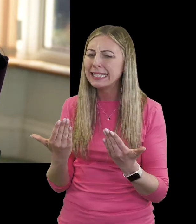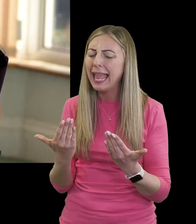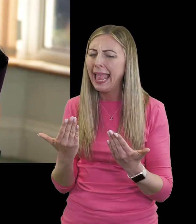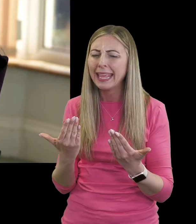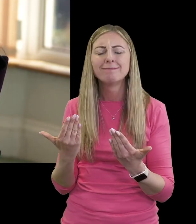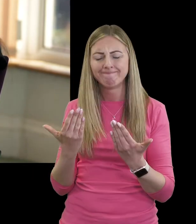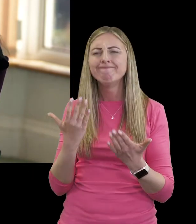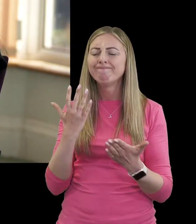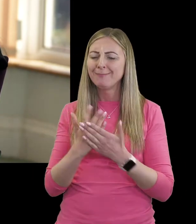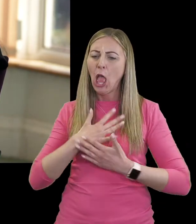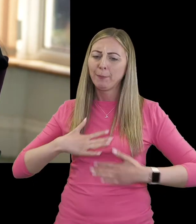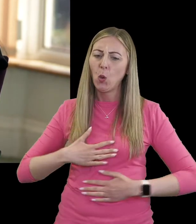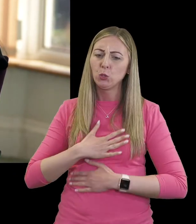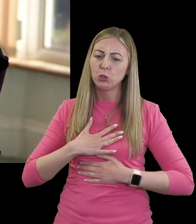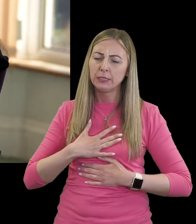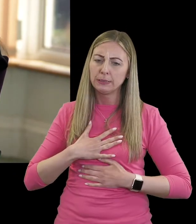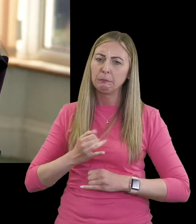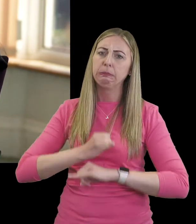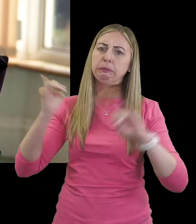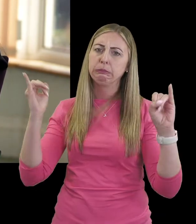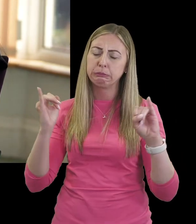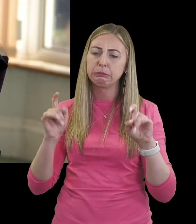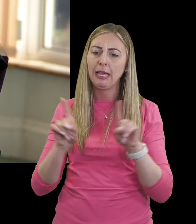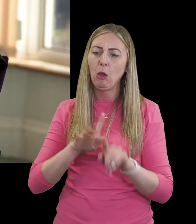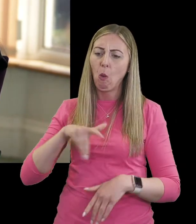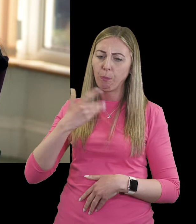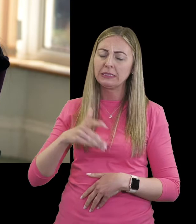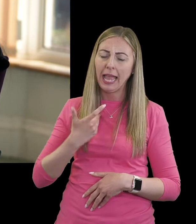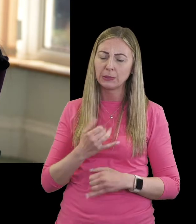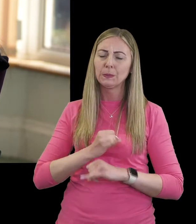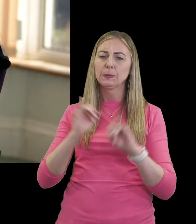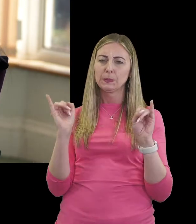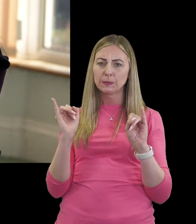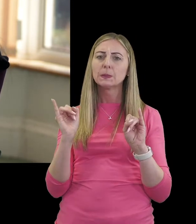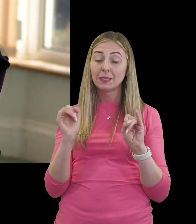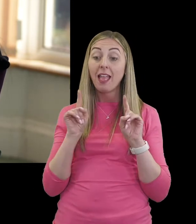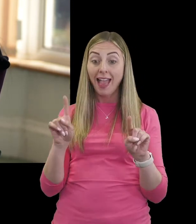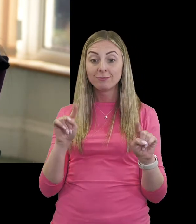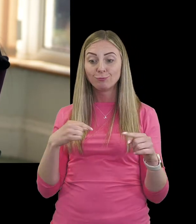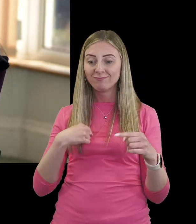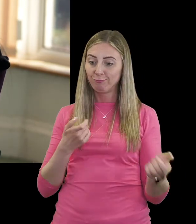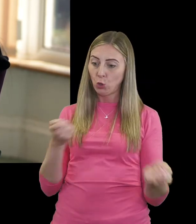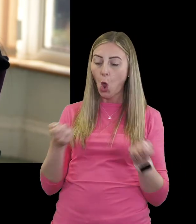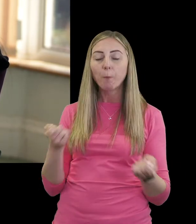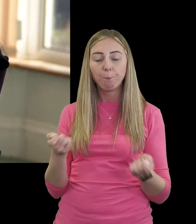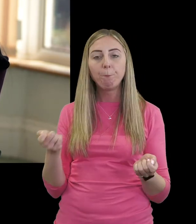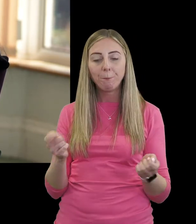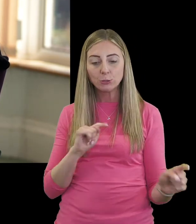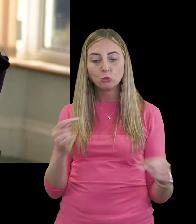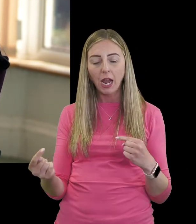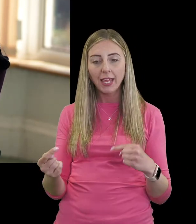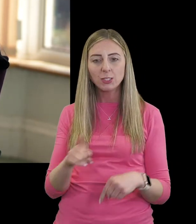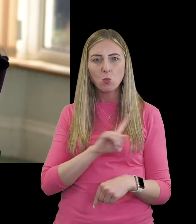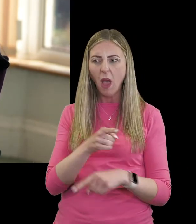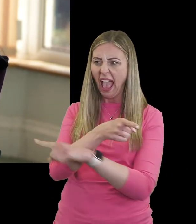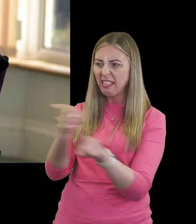flare, my emotions flare as well, and the upset is greater. So that's a challenge when you're